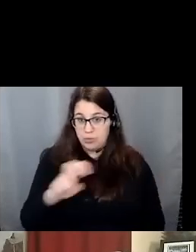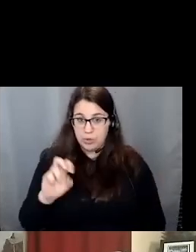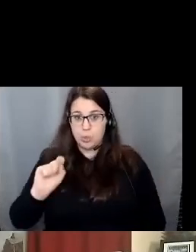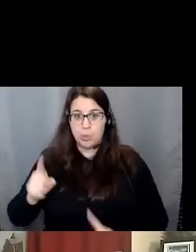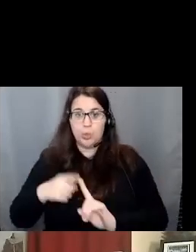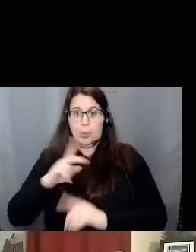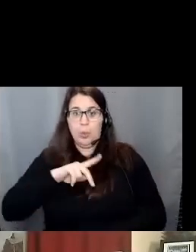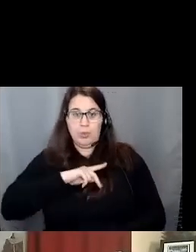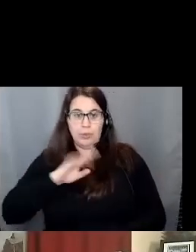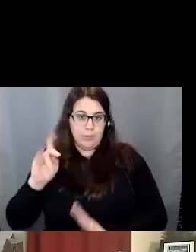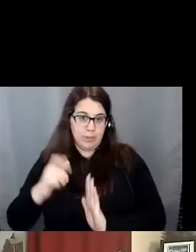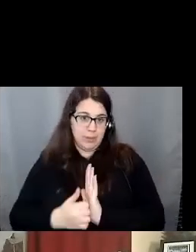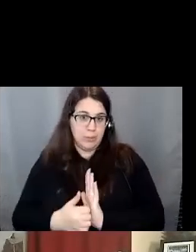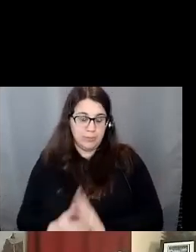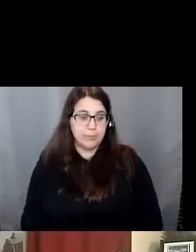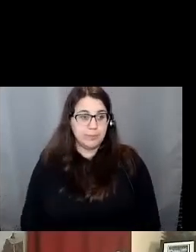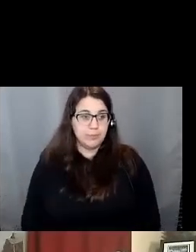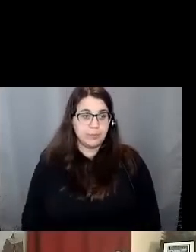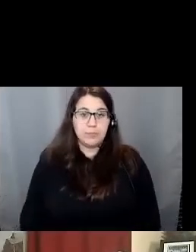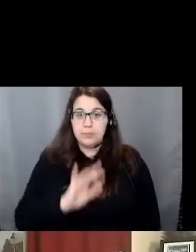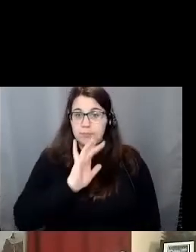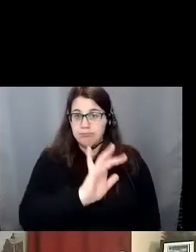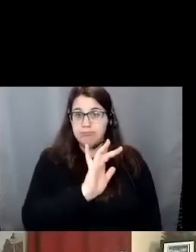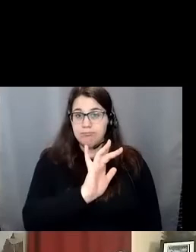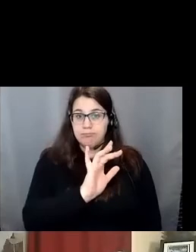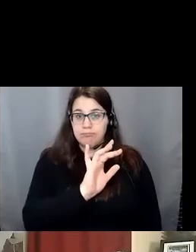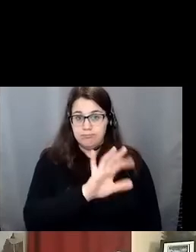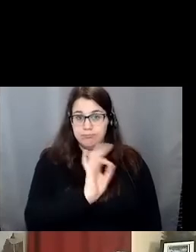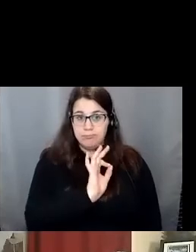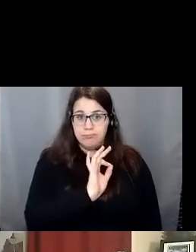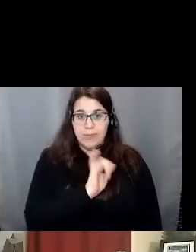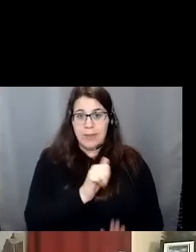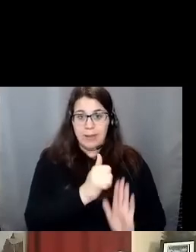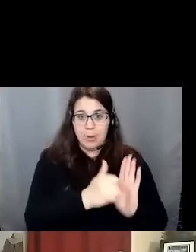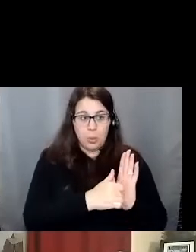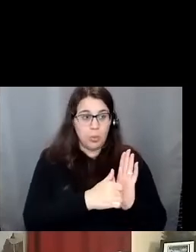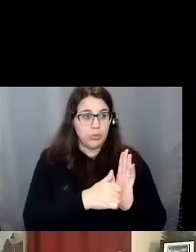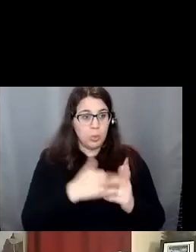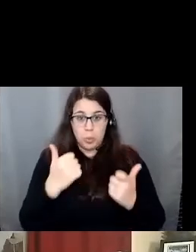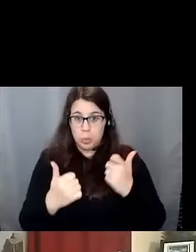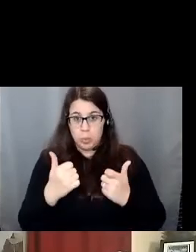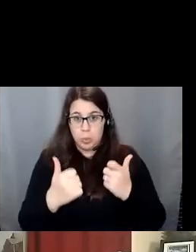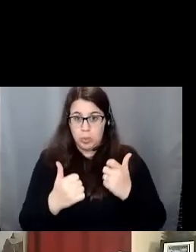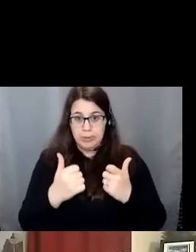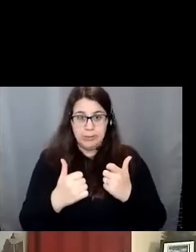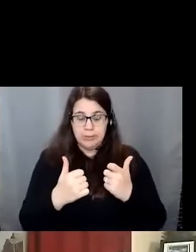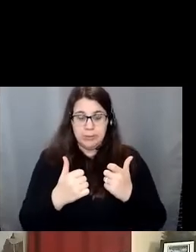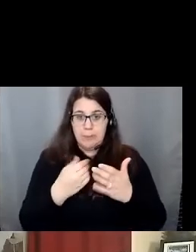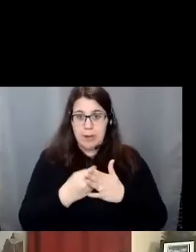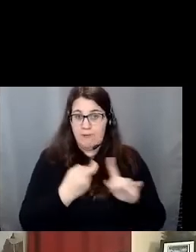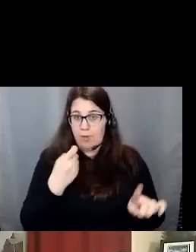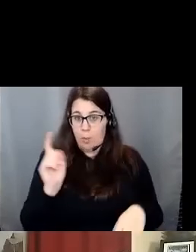account. We select that account. We select which one of the investment options that we want the money to